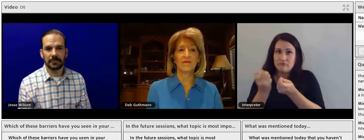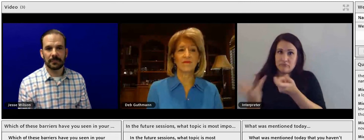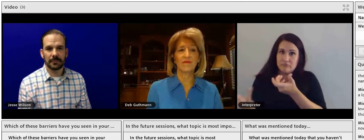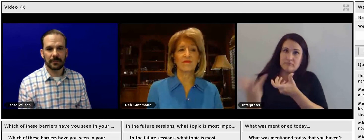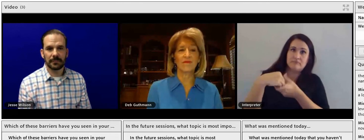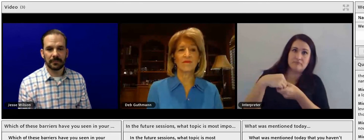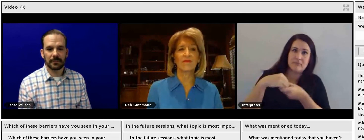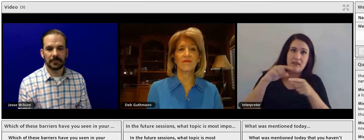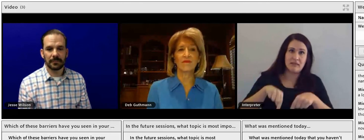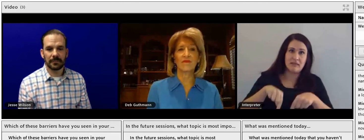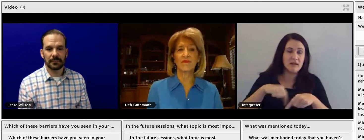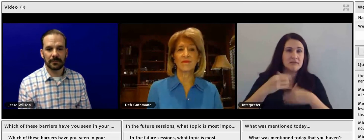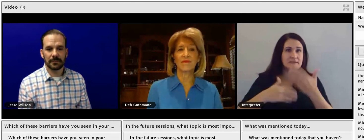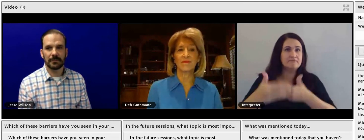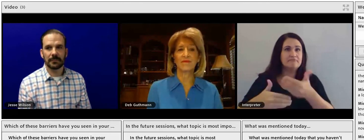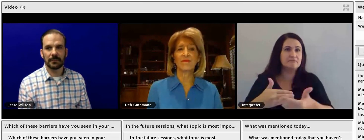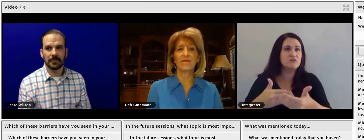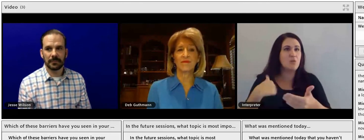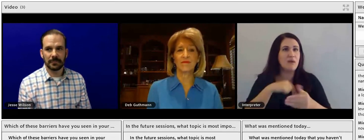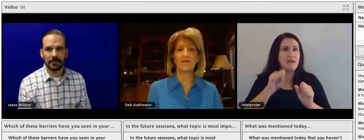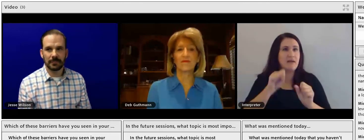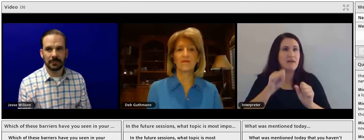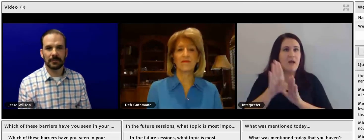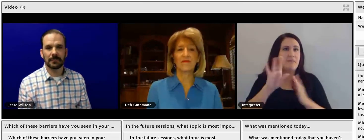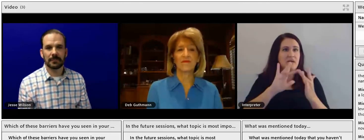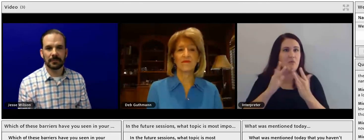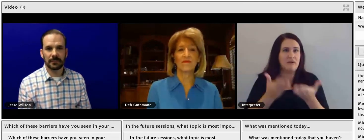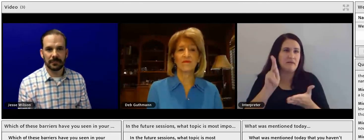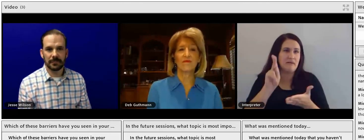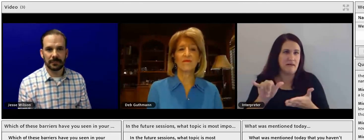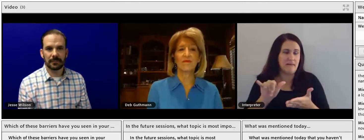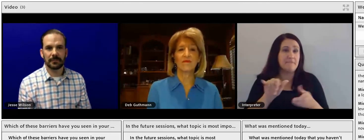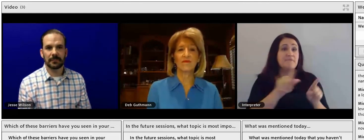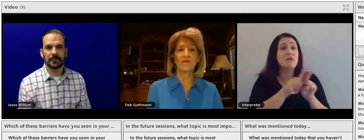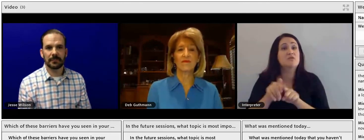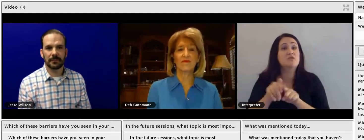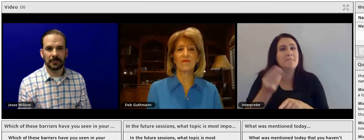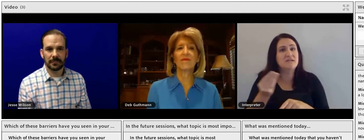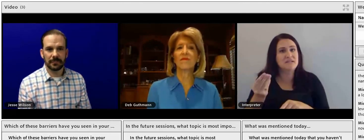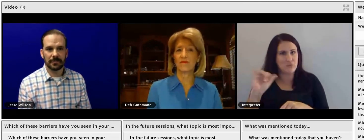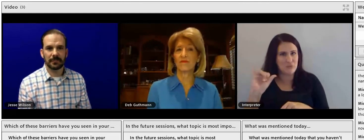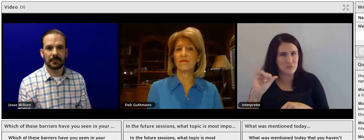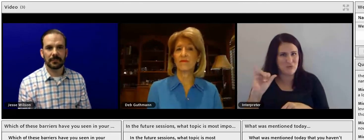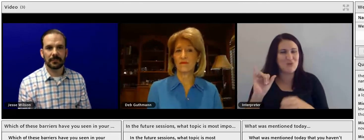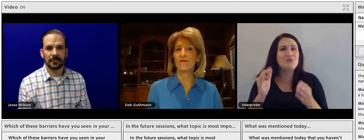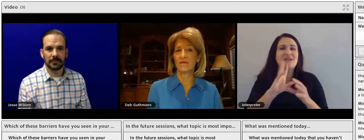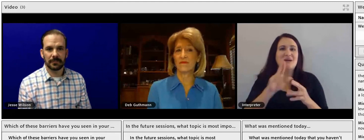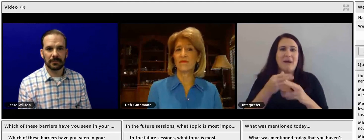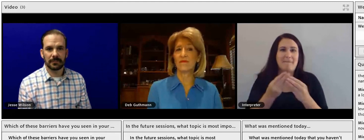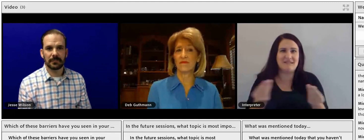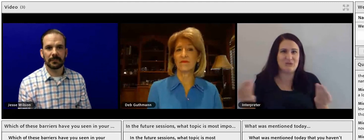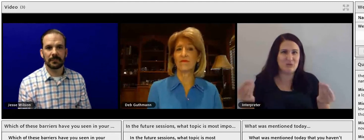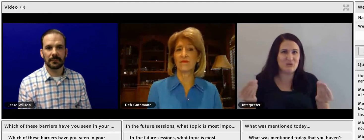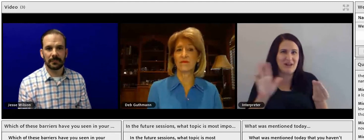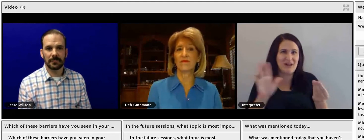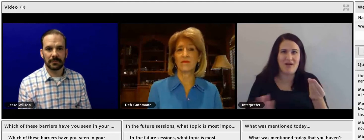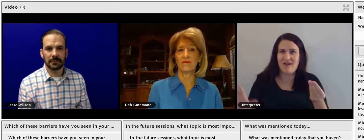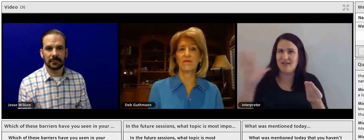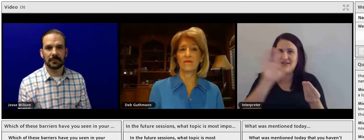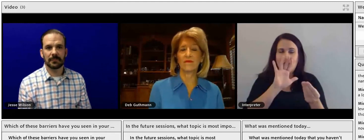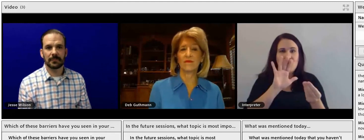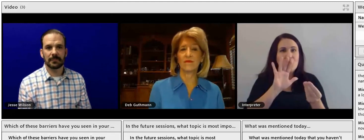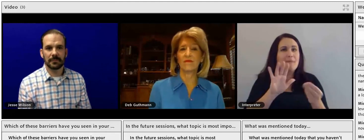so that we can develop this network in Kentucky. And then materials as well. We'll talk about some of the materials that are out there,